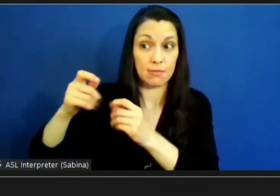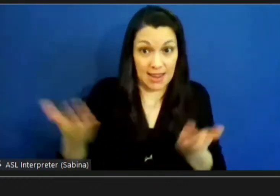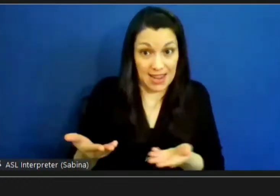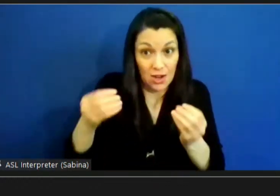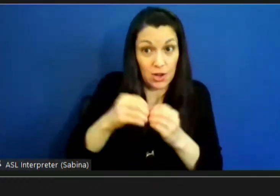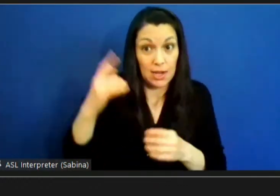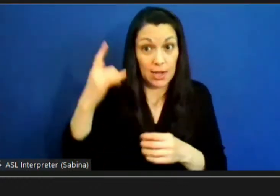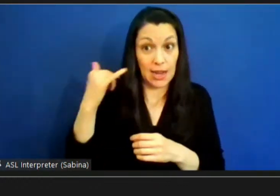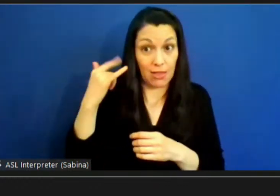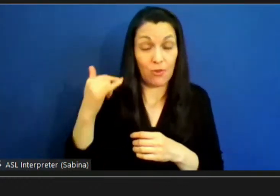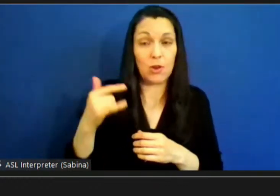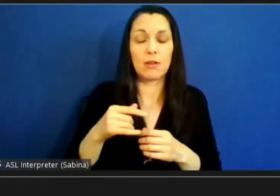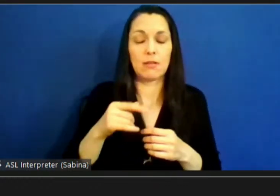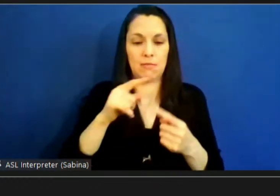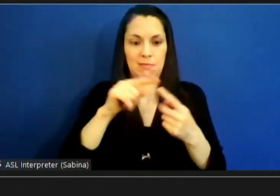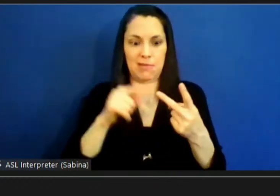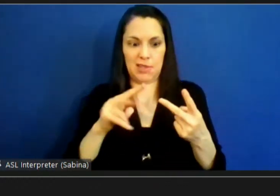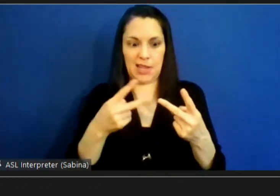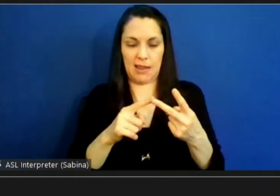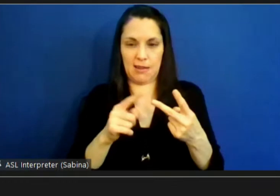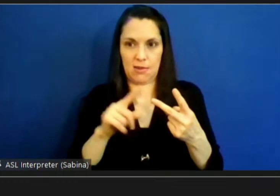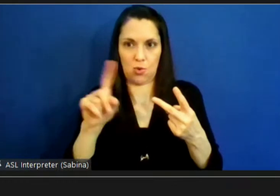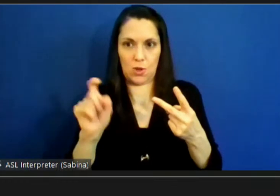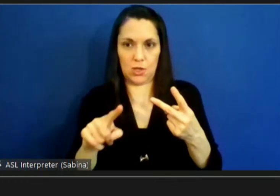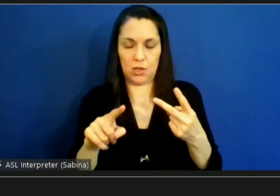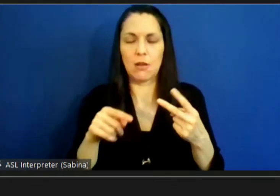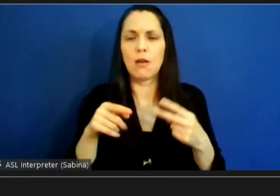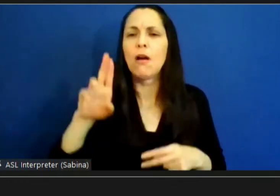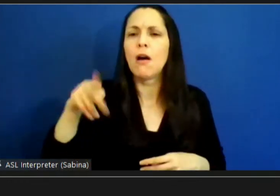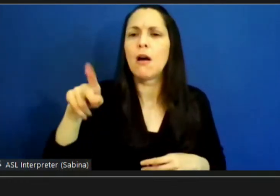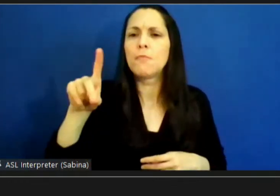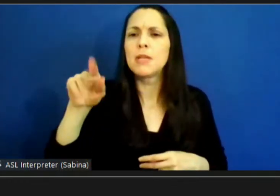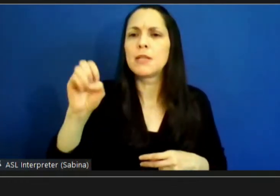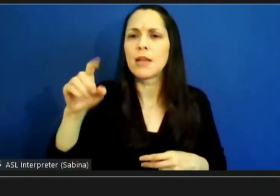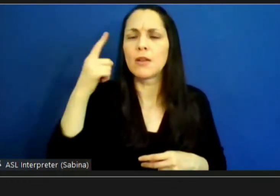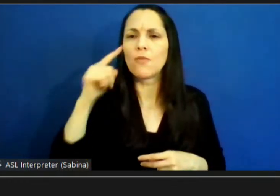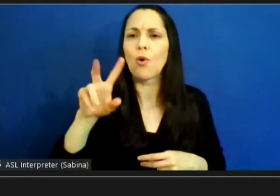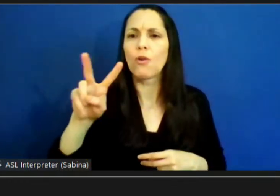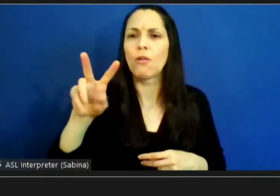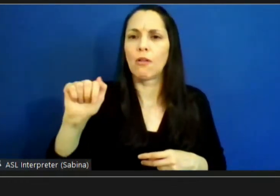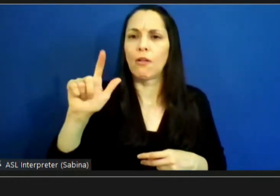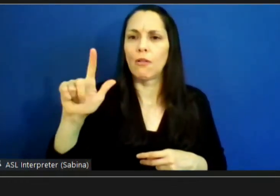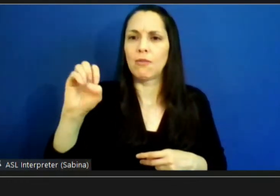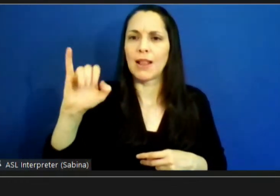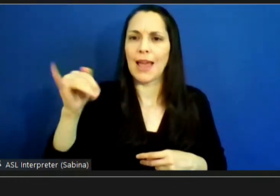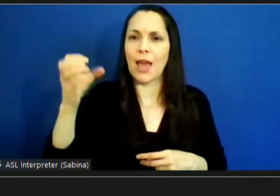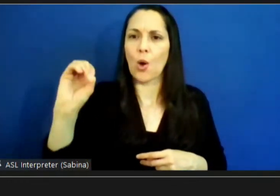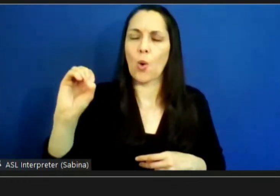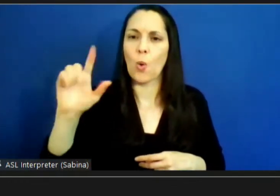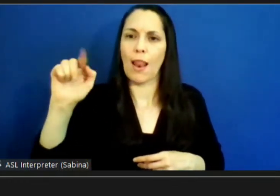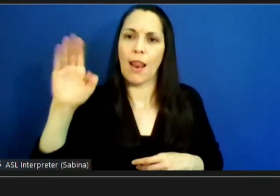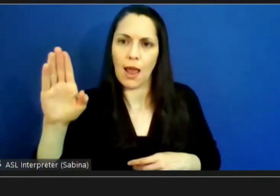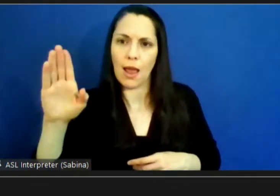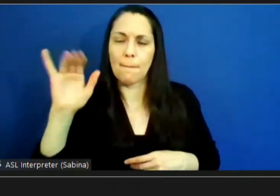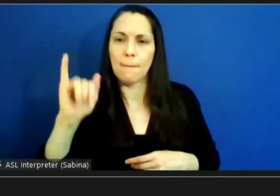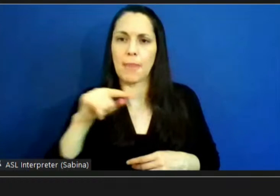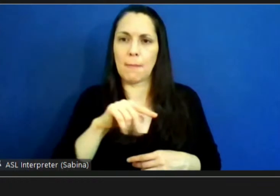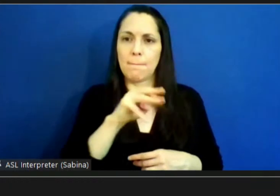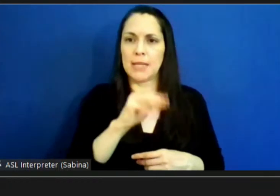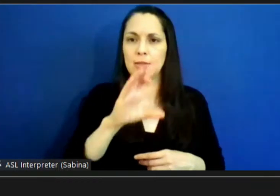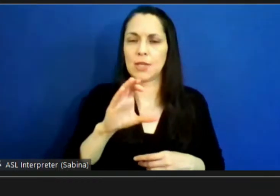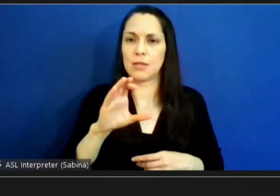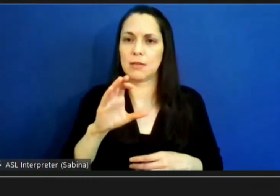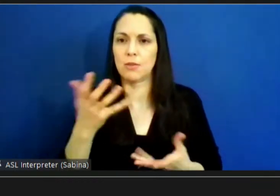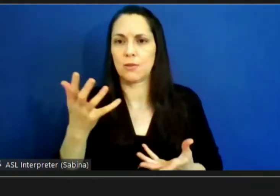ask my second question, which is if you could update us on the status of the Vallejo lab that Mendocino County is participating in the study